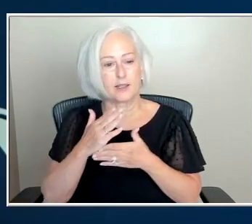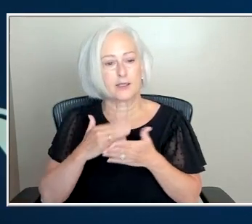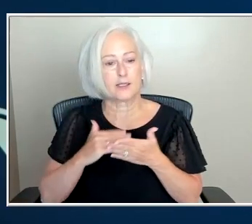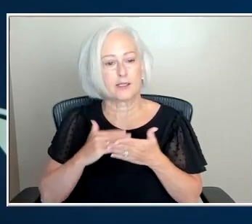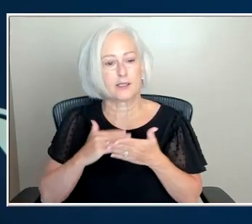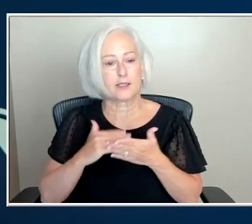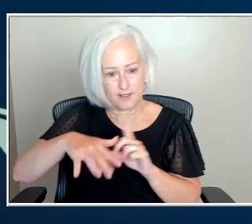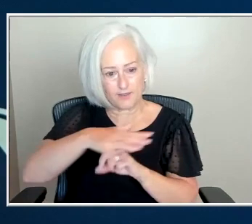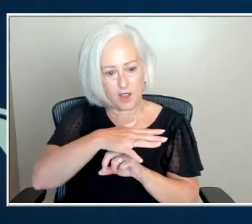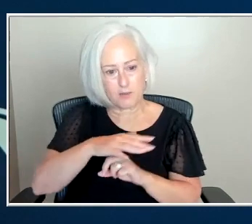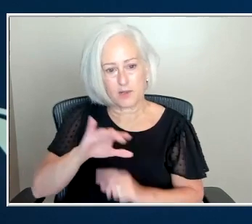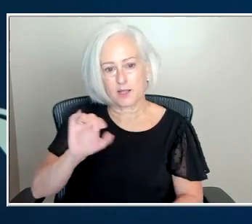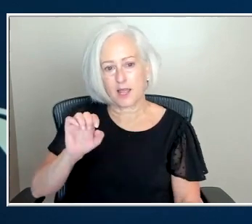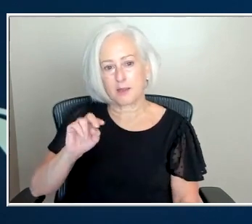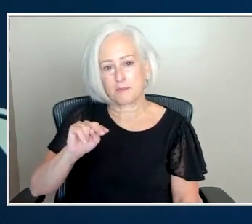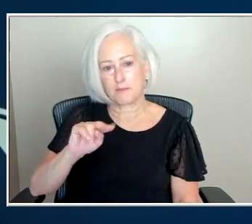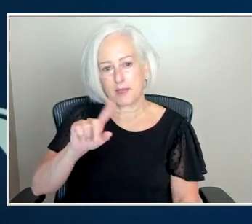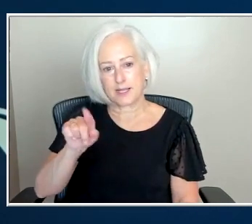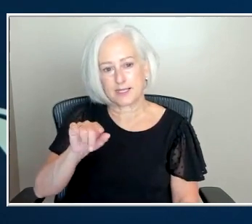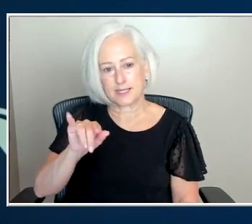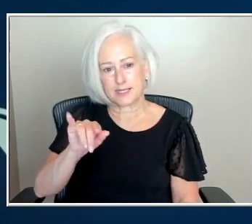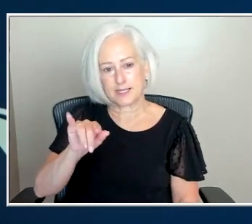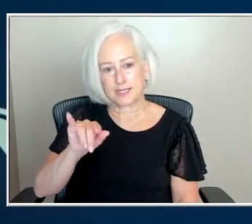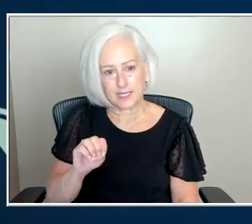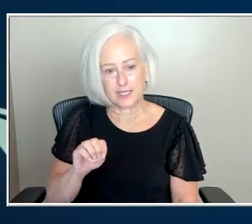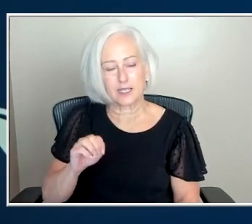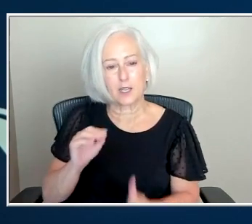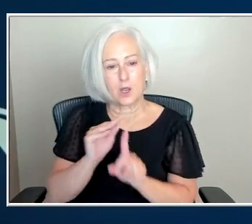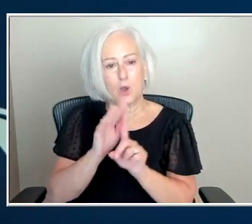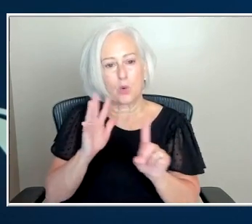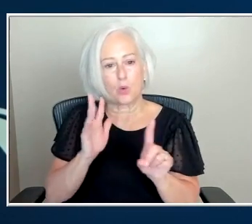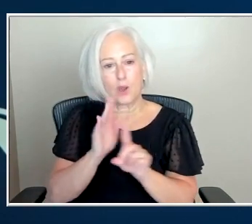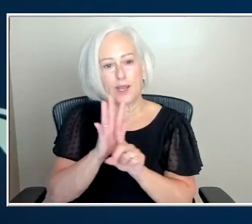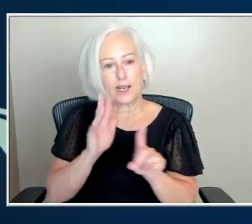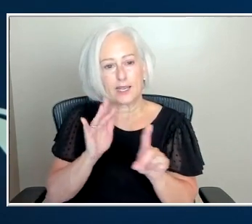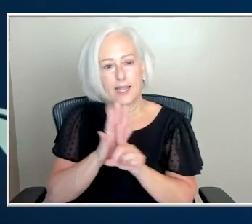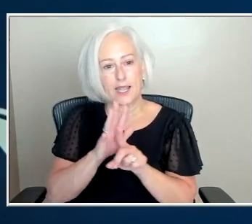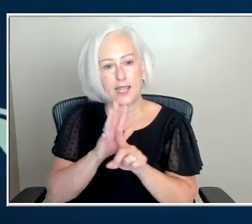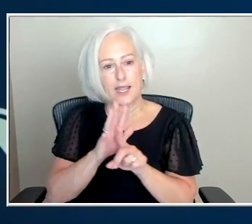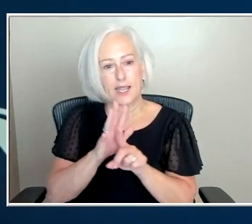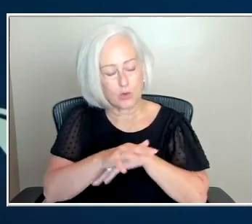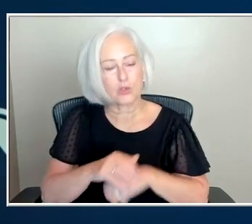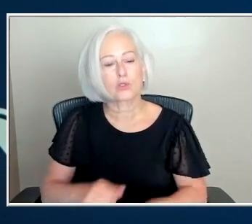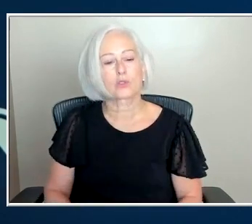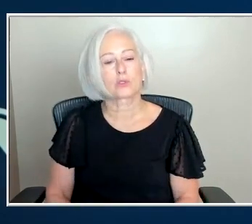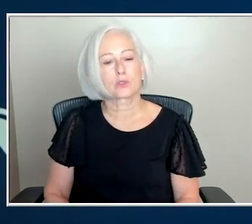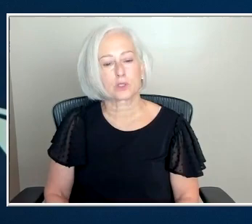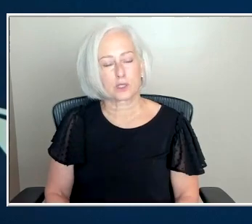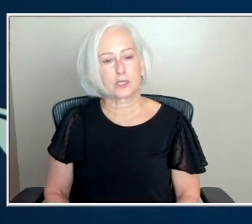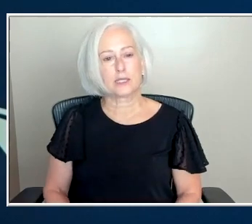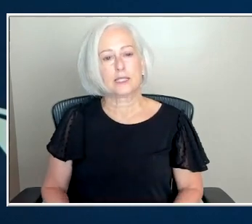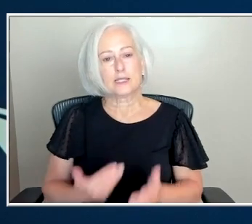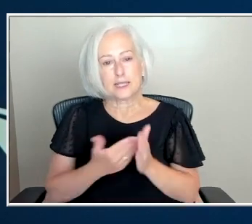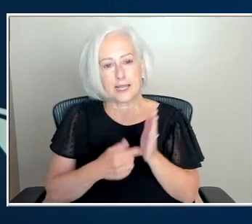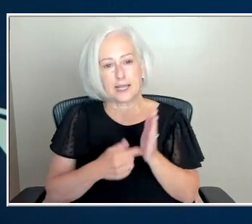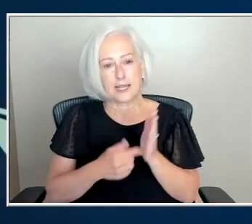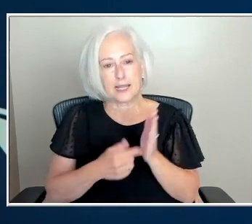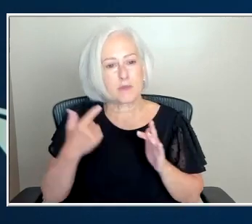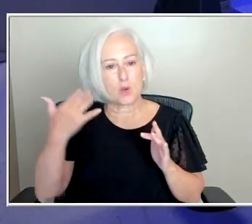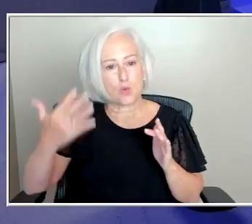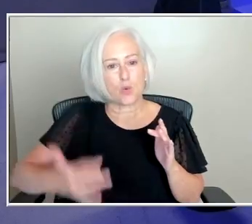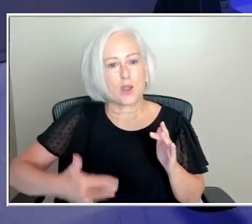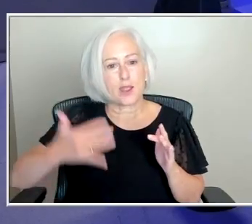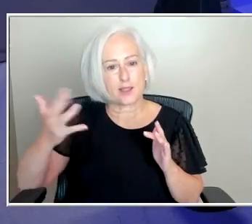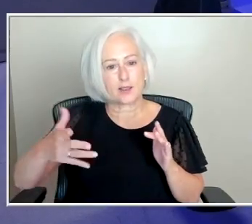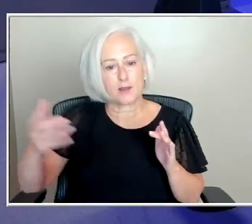benzene, classically, or even radiation exposure. And then some of it is just kind of random roll of the dice, so to speak.